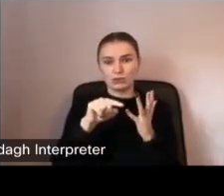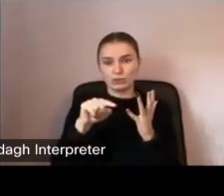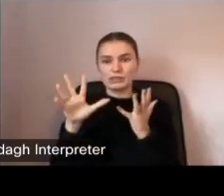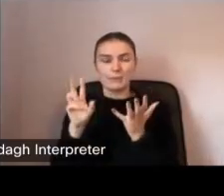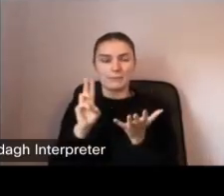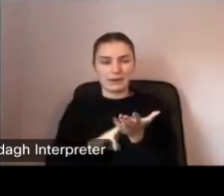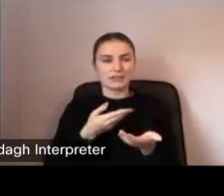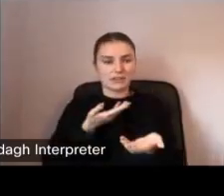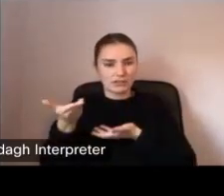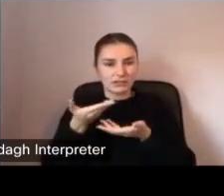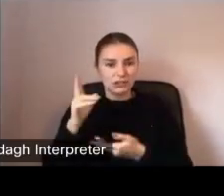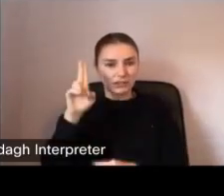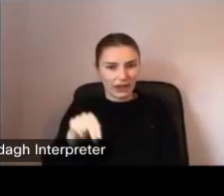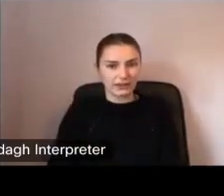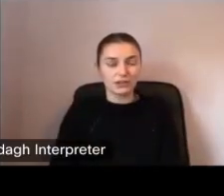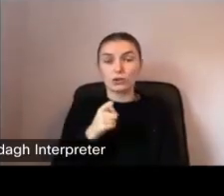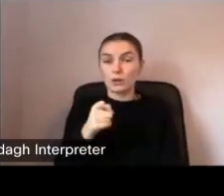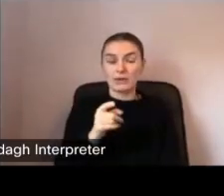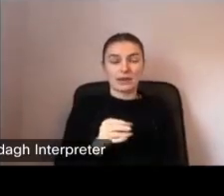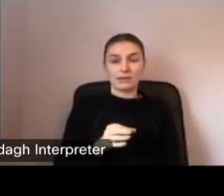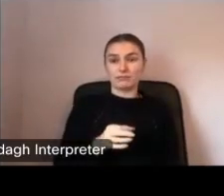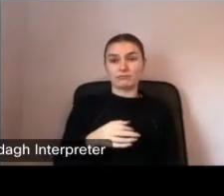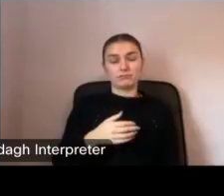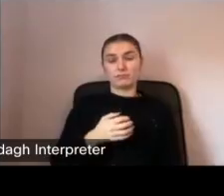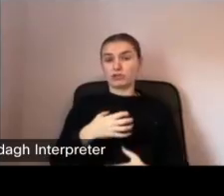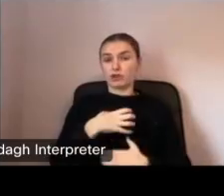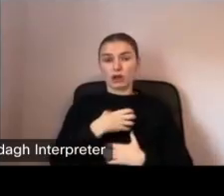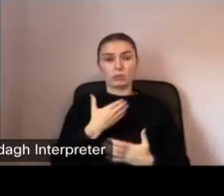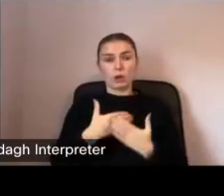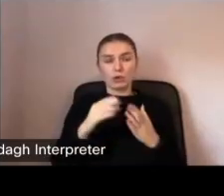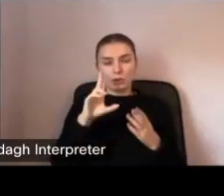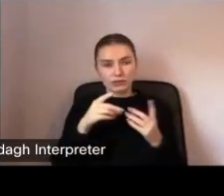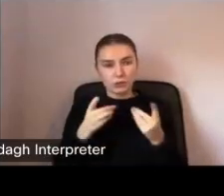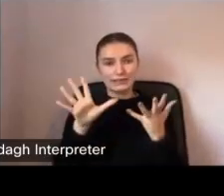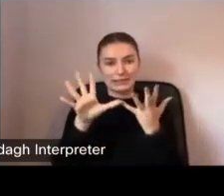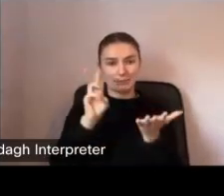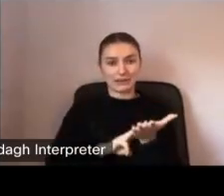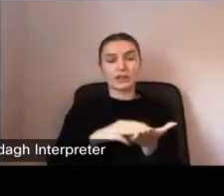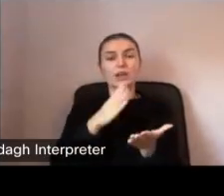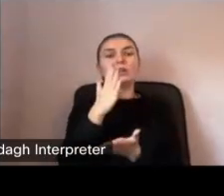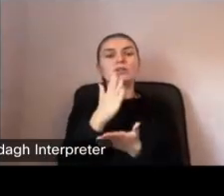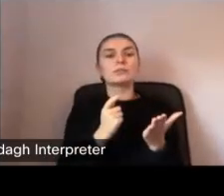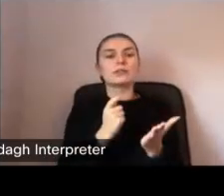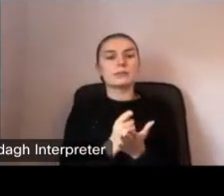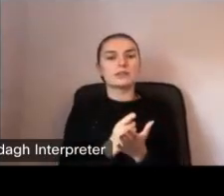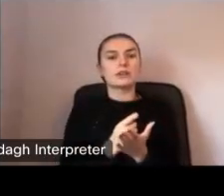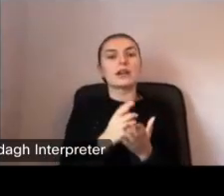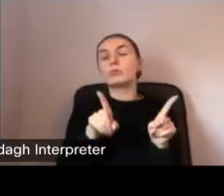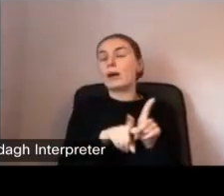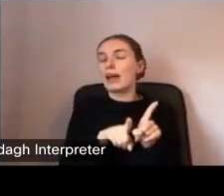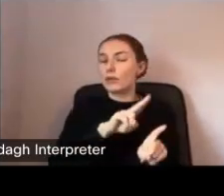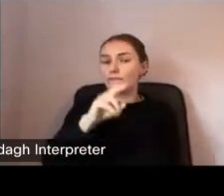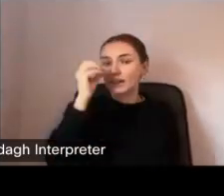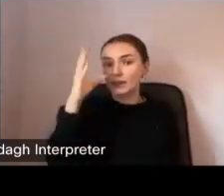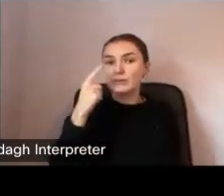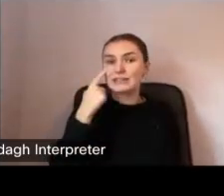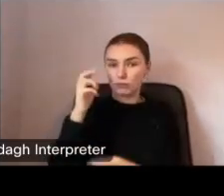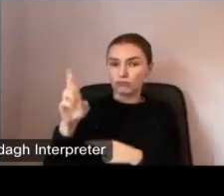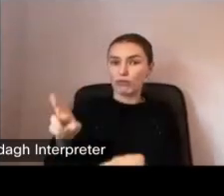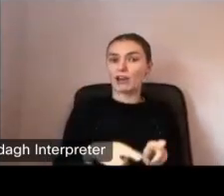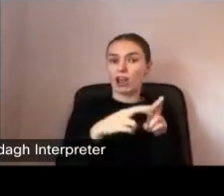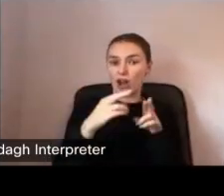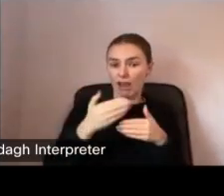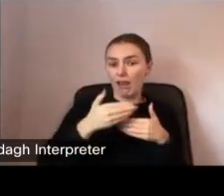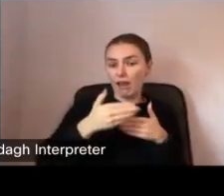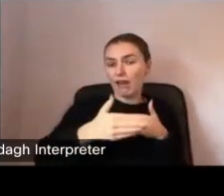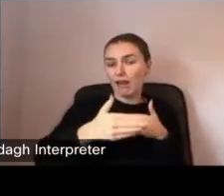And you'd be amazed what you can achieve in 10 minutes. And sometimes it's an offshoot, because the other thing is, don't forget, we see them regularly. And